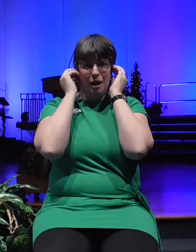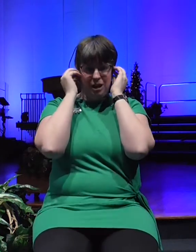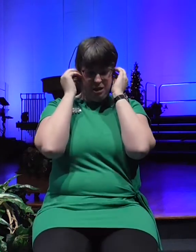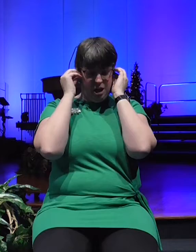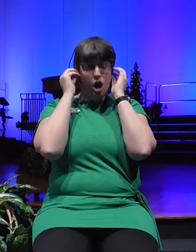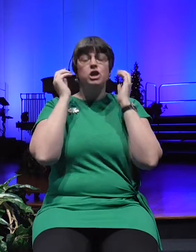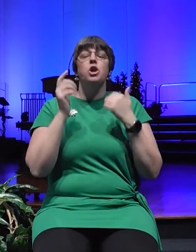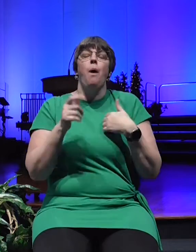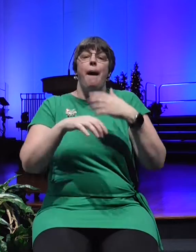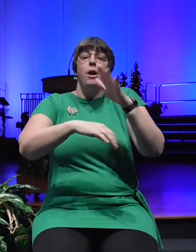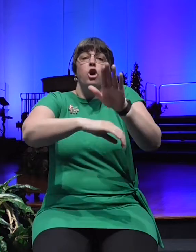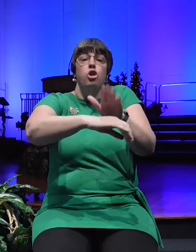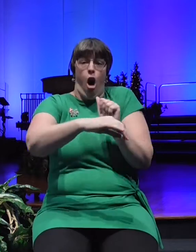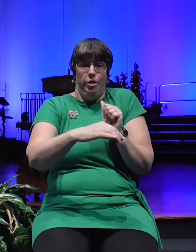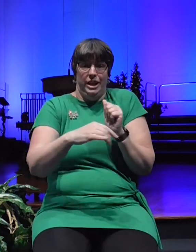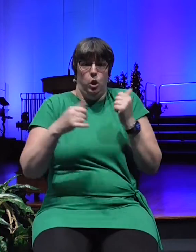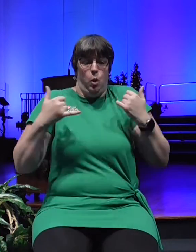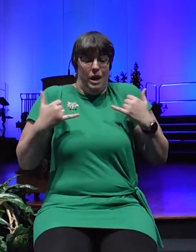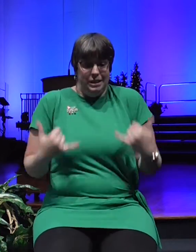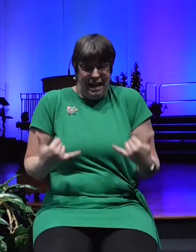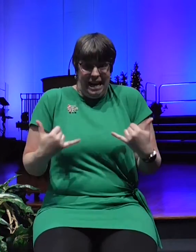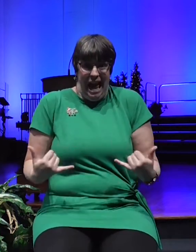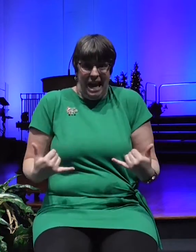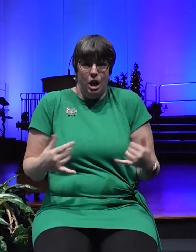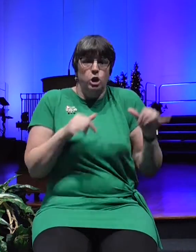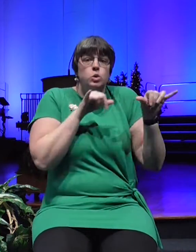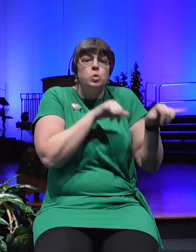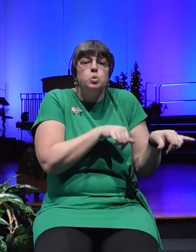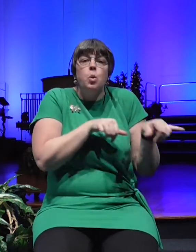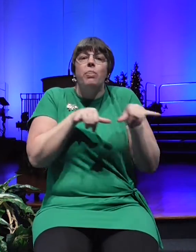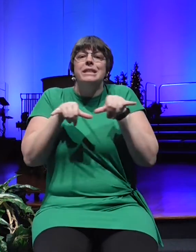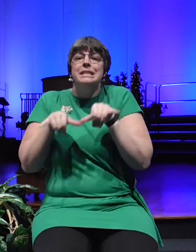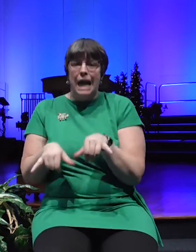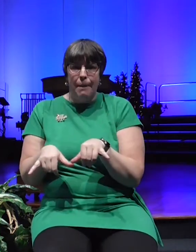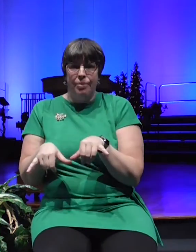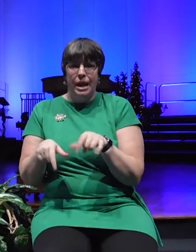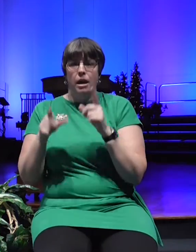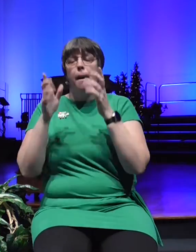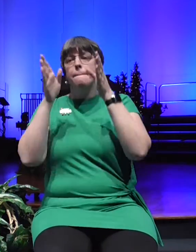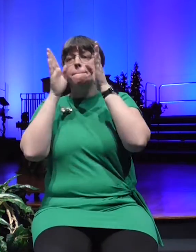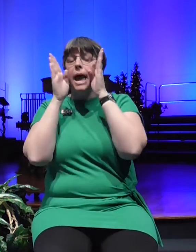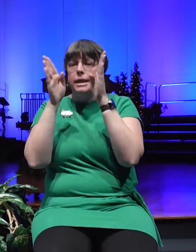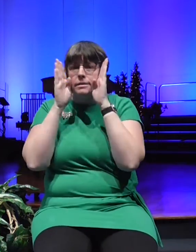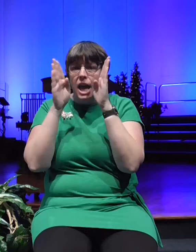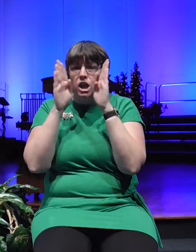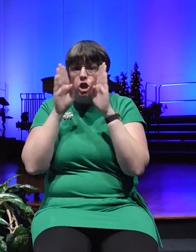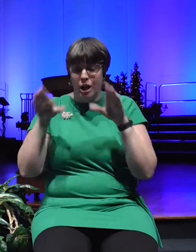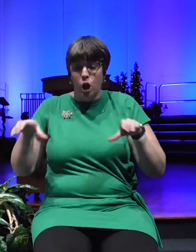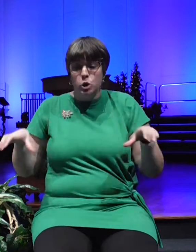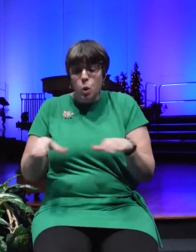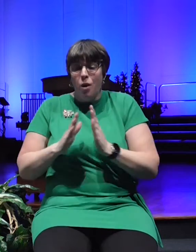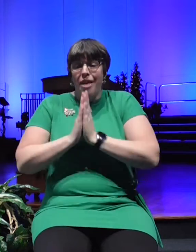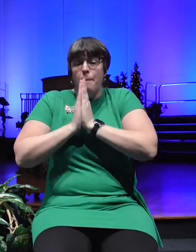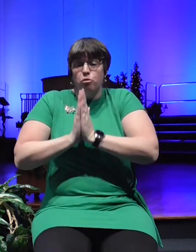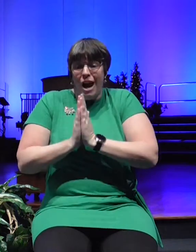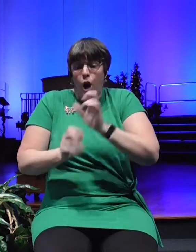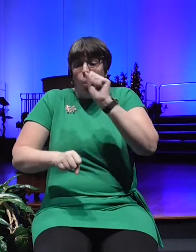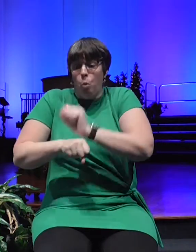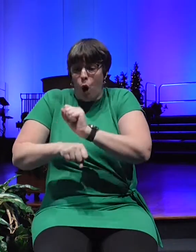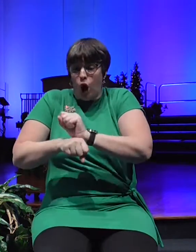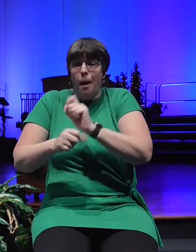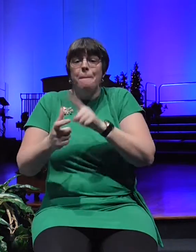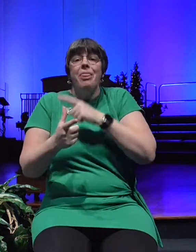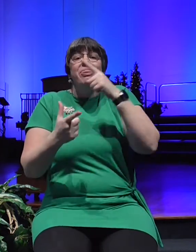our life, whatever state our life is in now, to do the same thing, to pay attention, to do the prayer work, and then keep your eyes